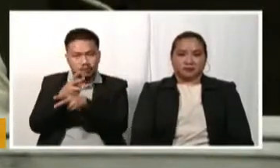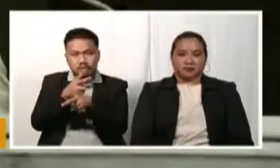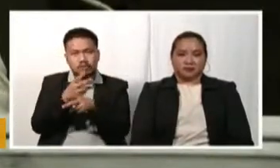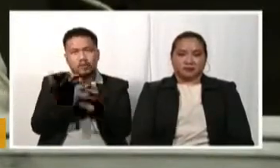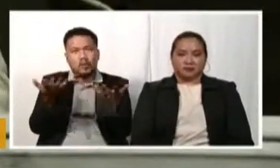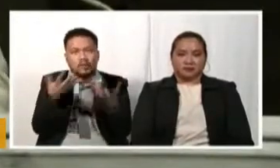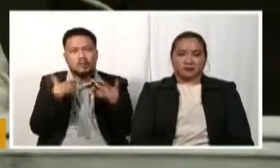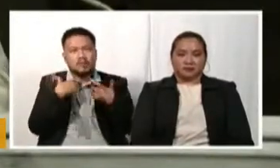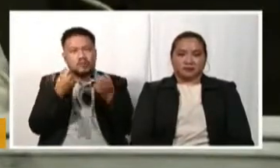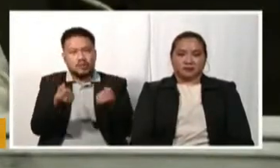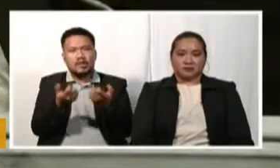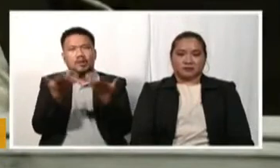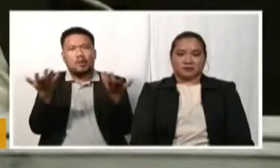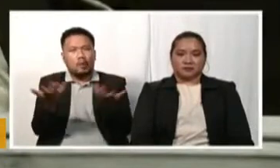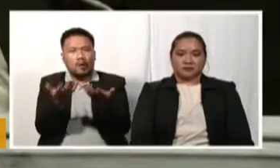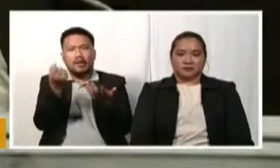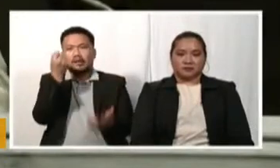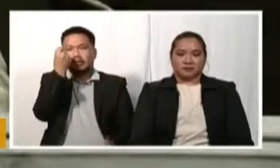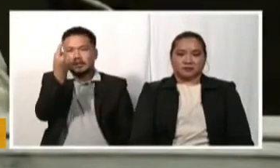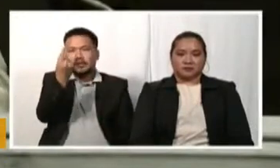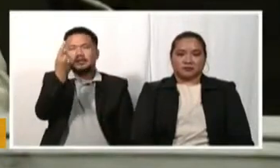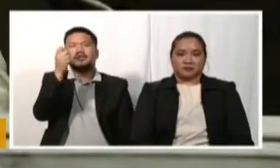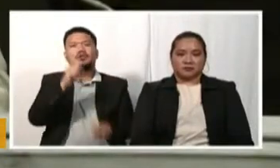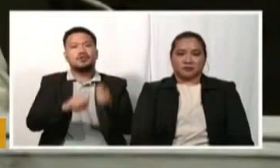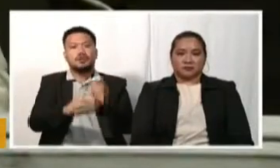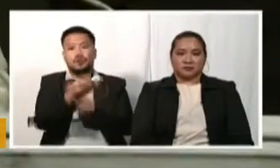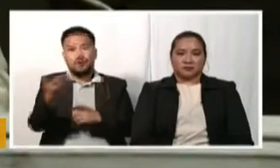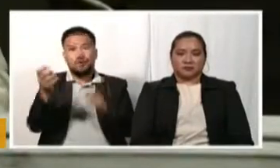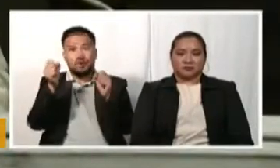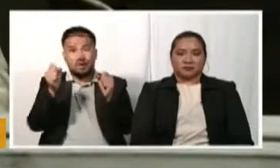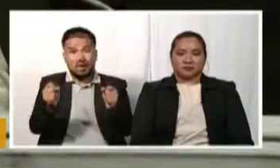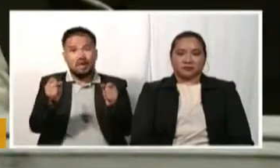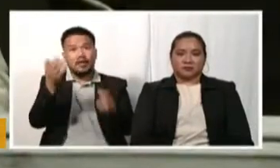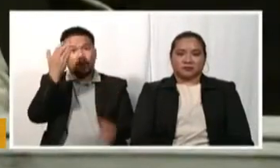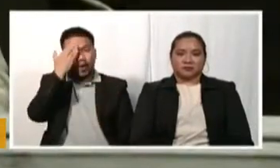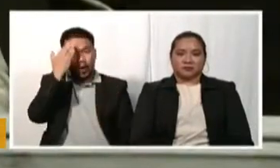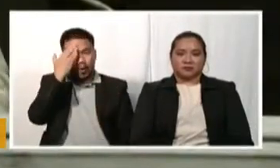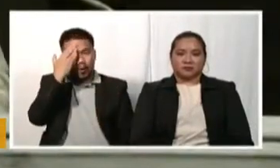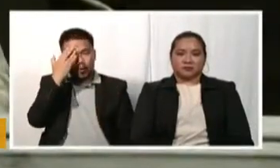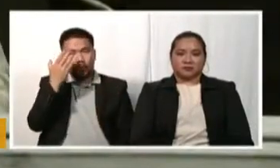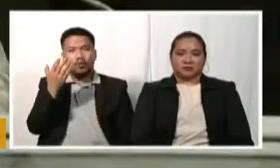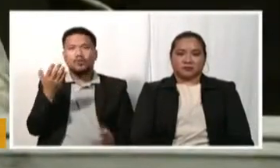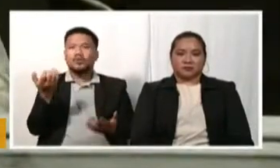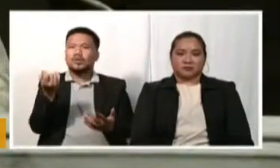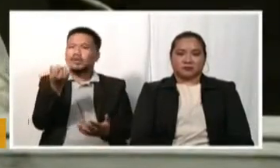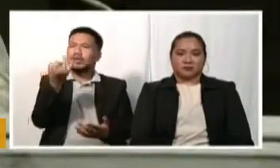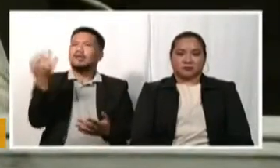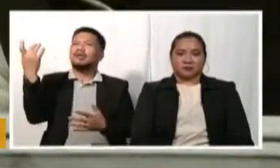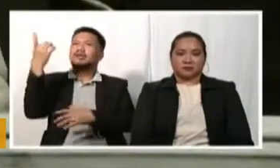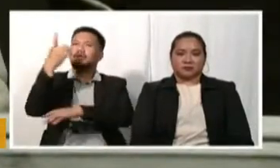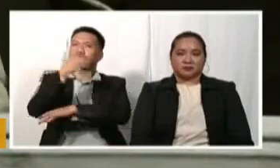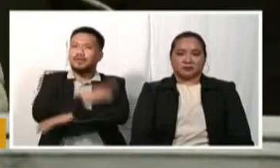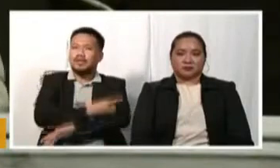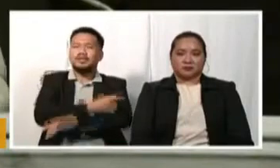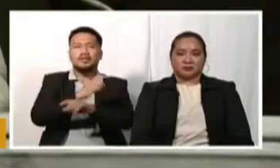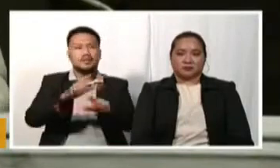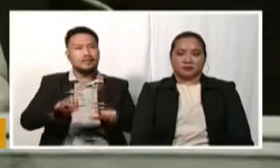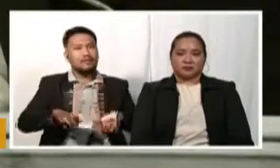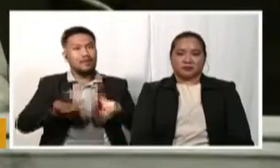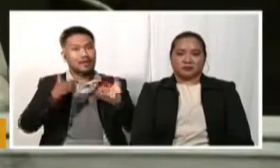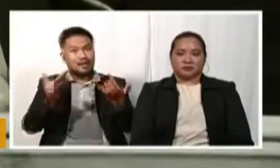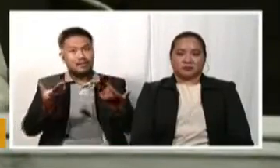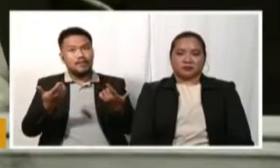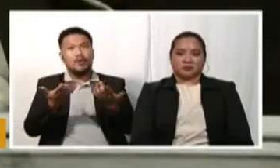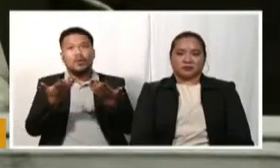understanding, that you may know also where are length of days and life,